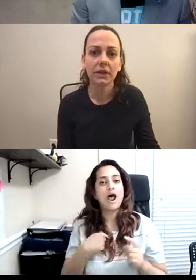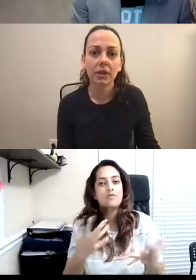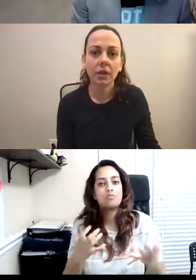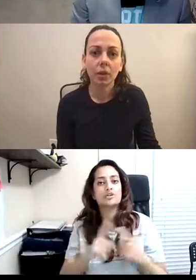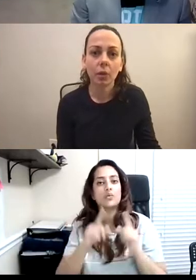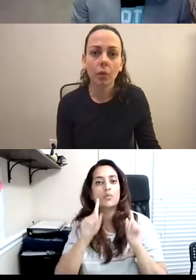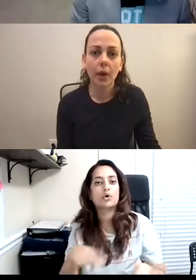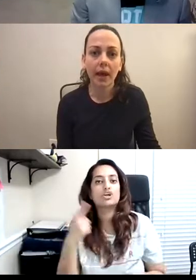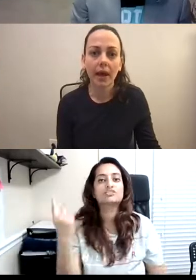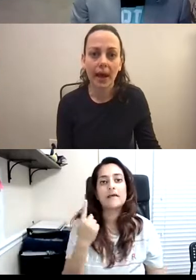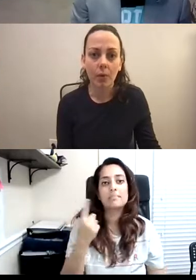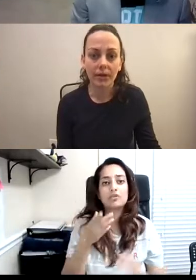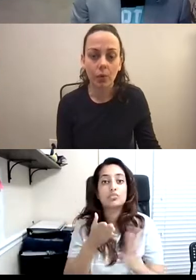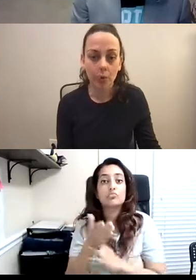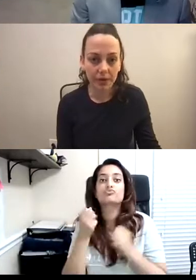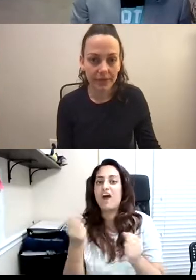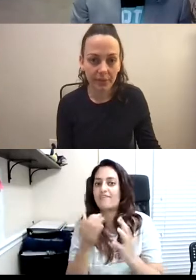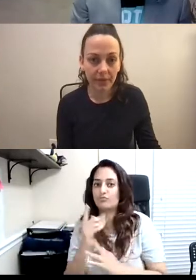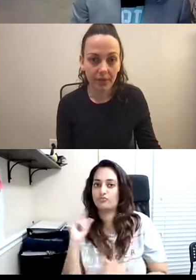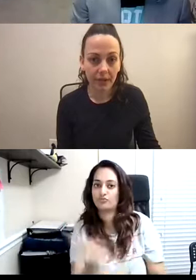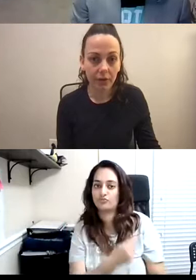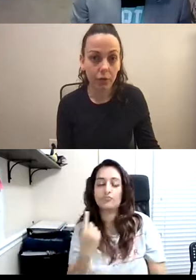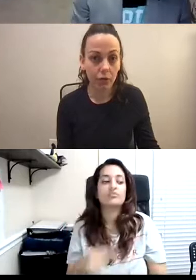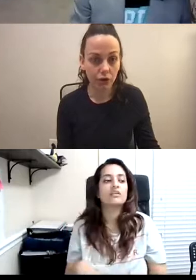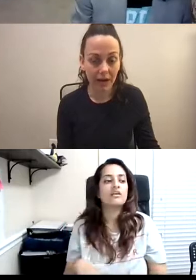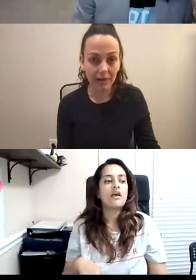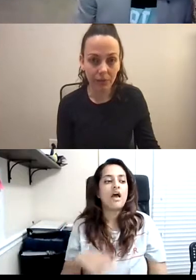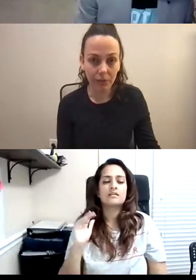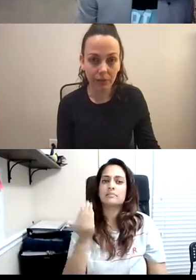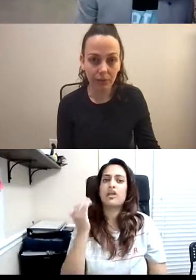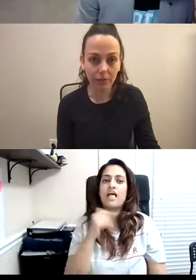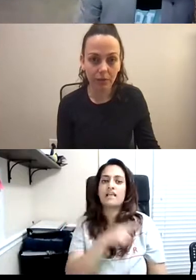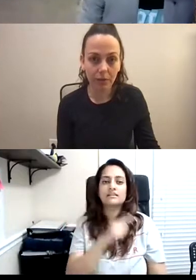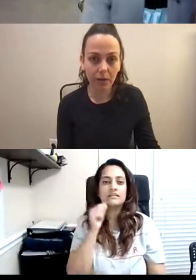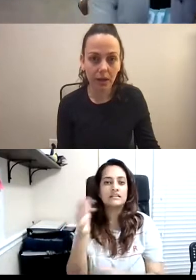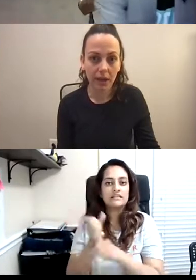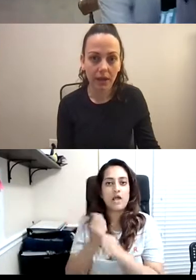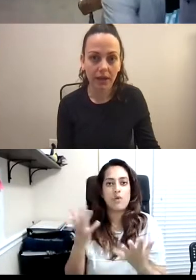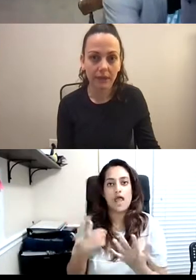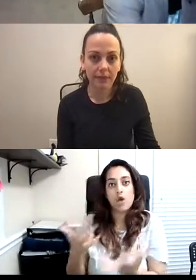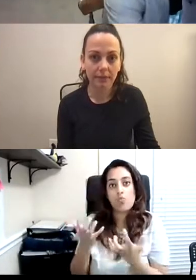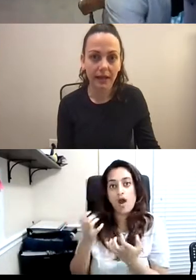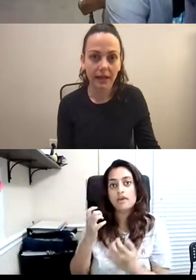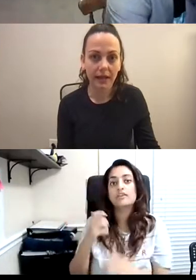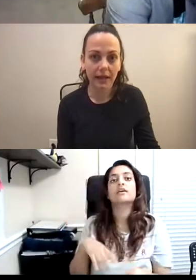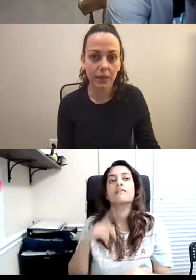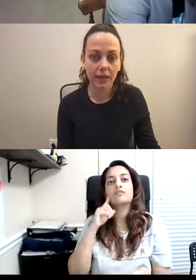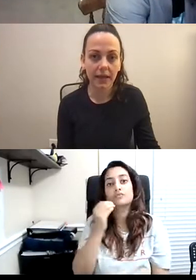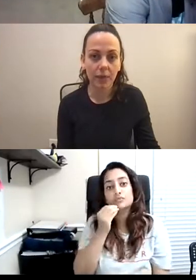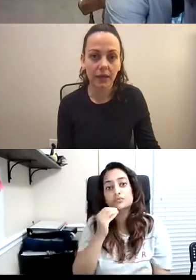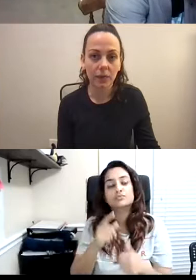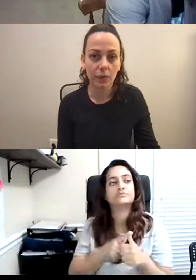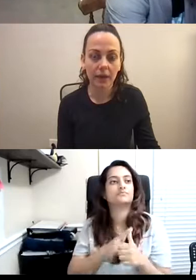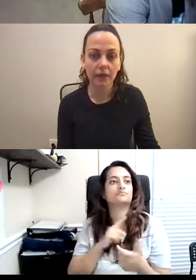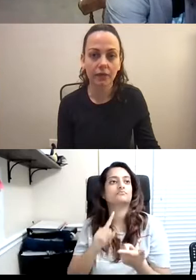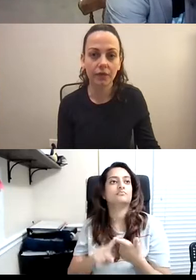And when I wanted to order something through the drive-through, it seemed like he would get